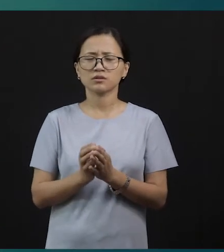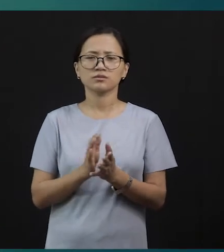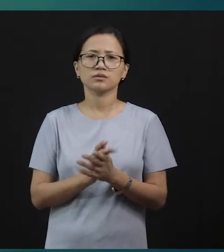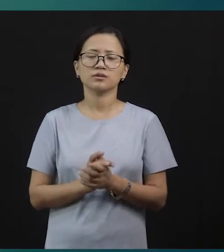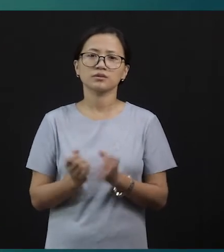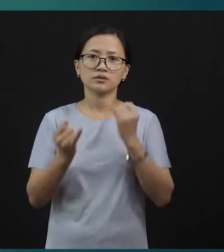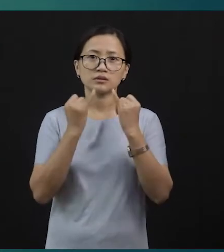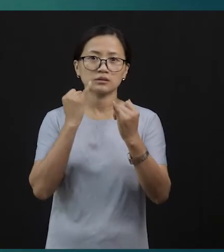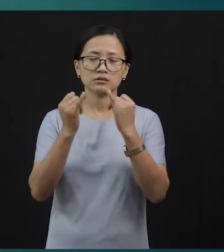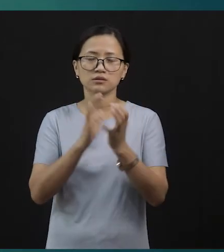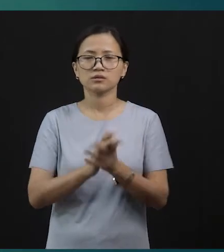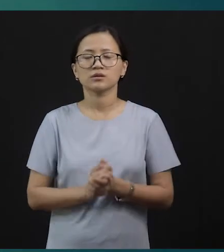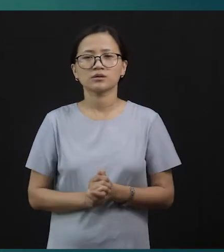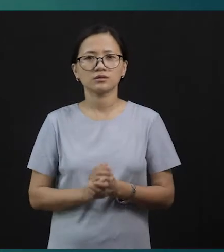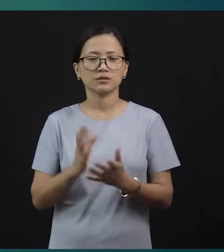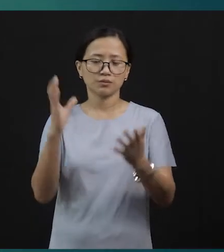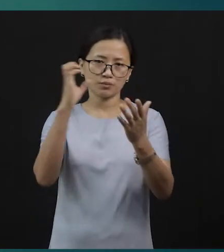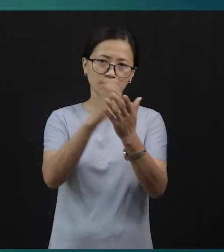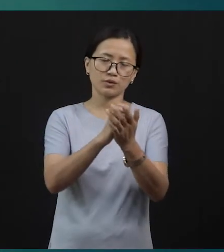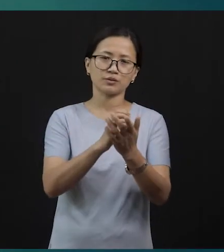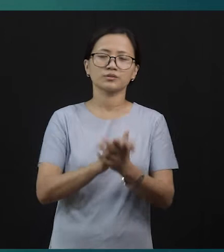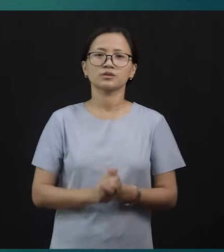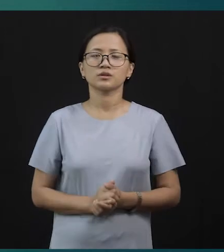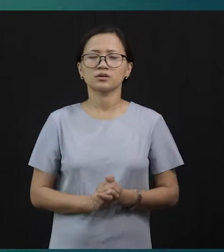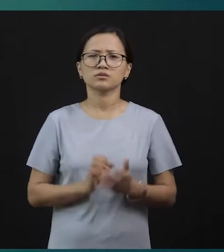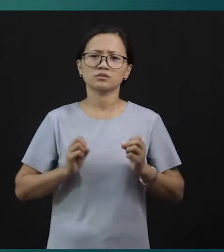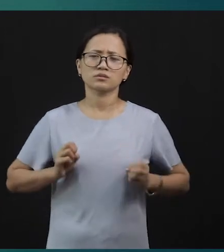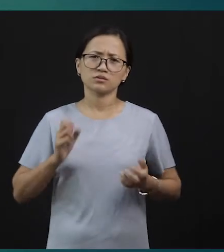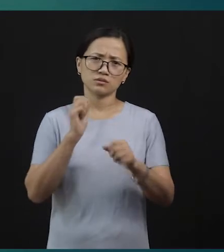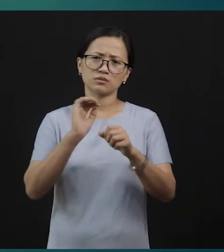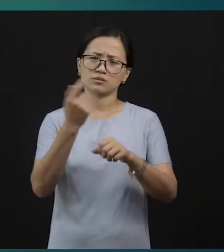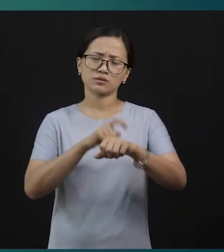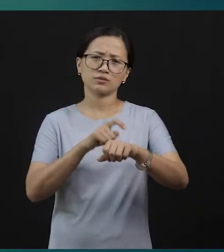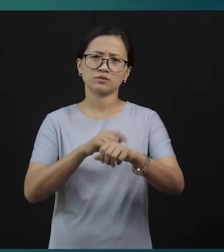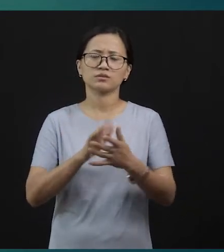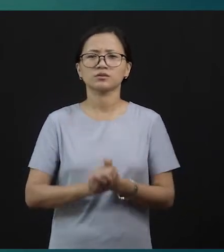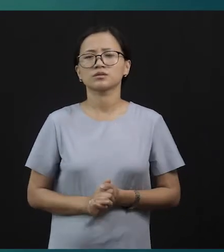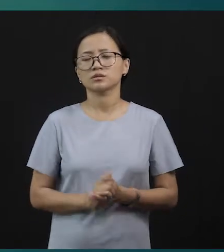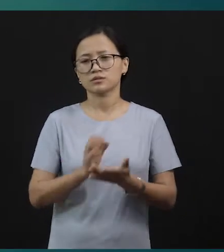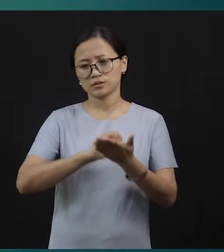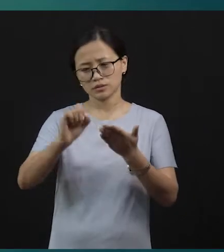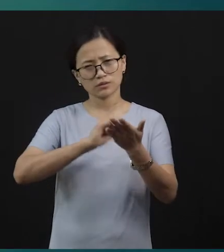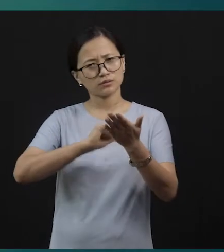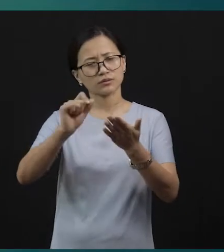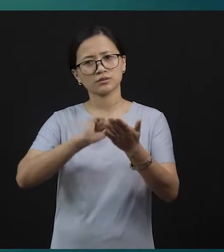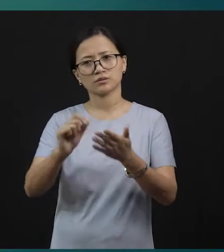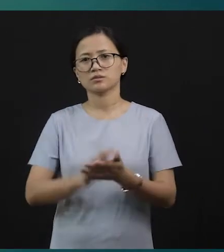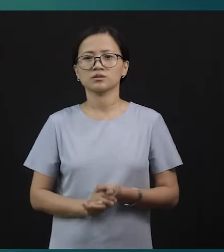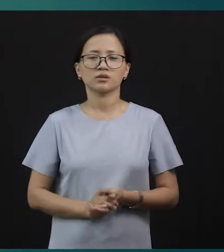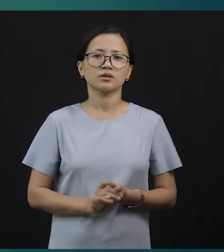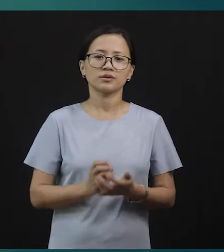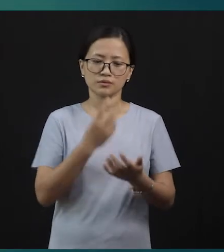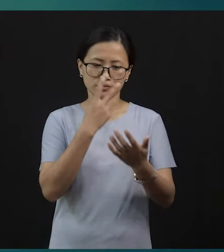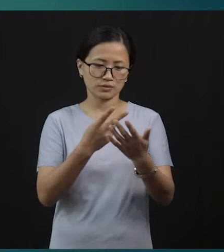tried writing anything that comes to your mind? Sometimes you keep writing, and later on you realize it's not so good, so you just roll it and throw it into